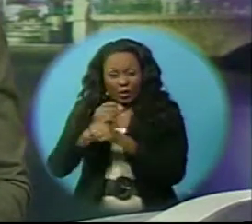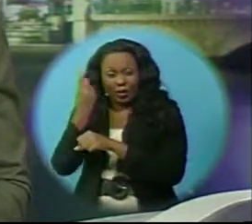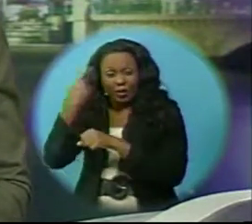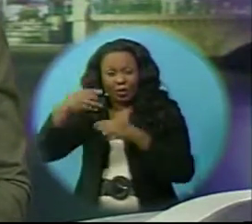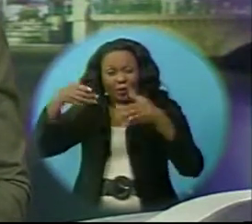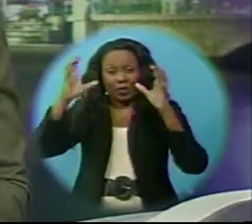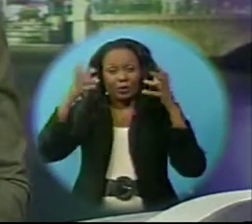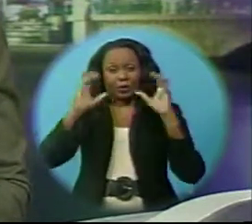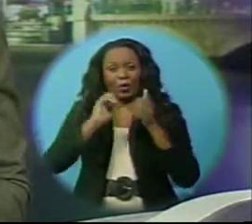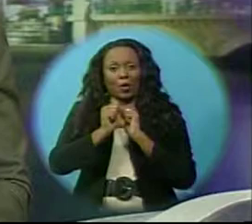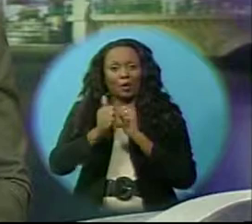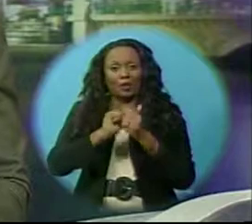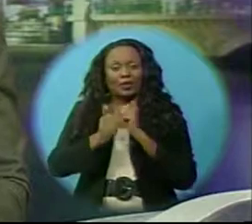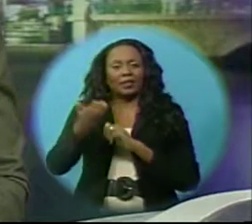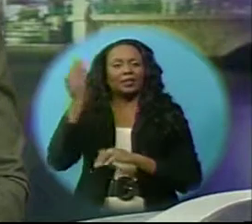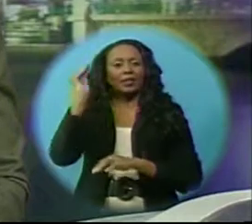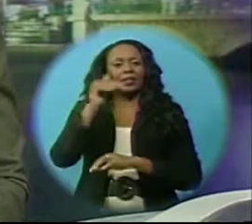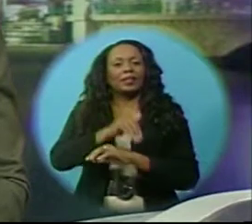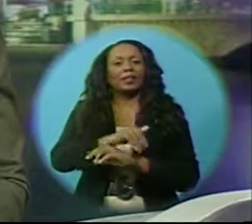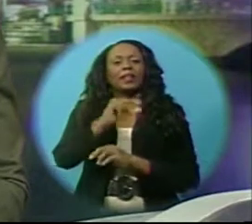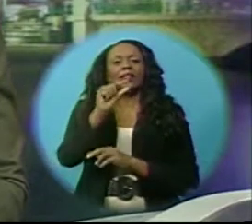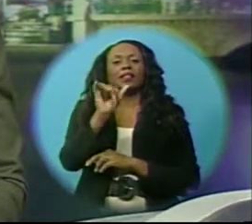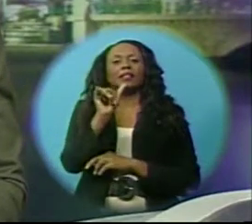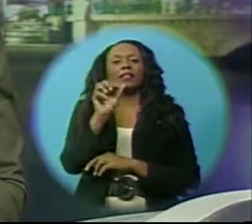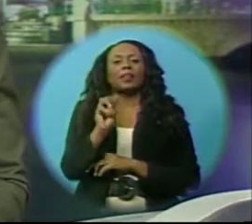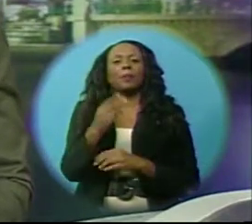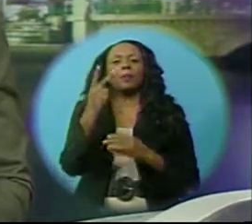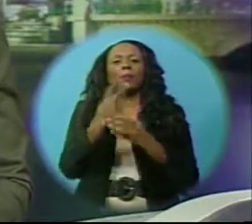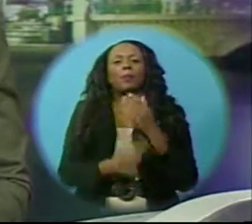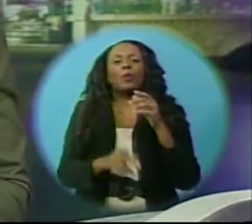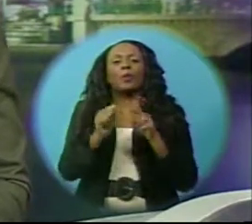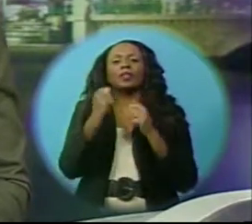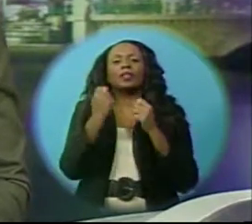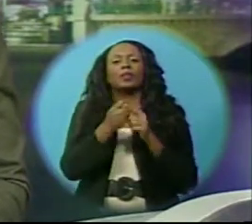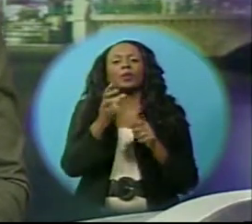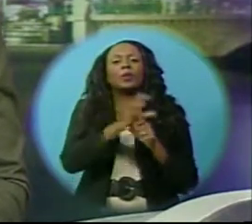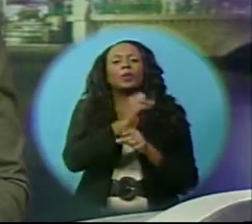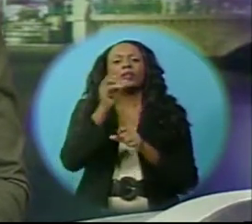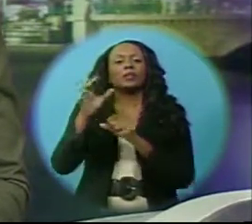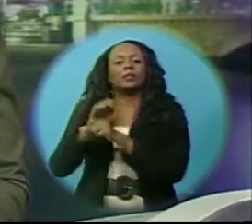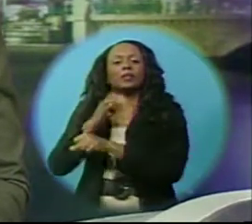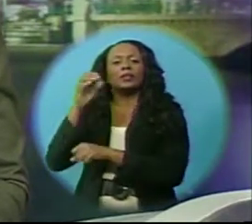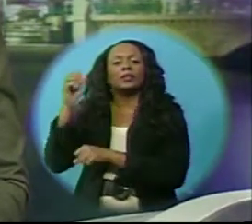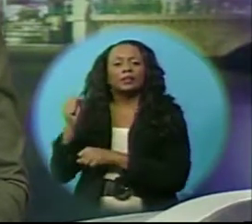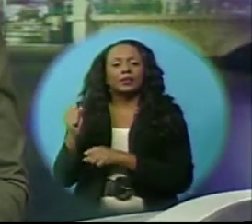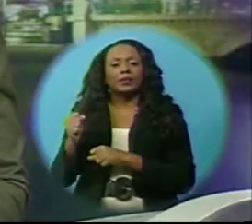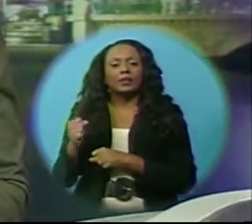2016 Cooperators General Insurance Basketball Premier League. Last night at the Wildy Gym, they